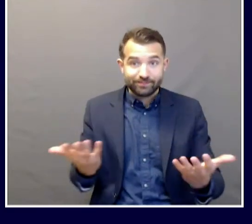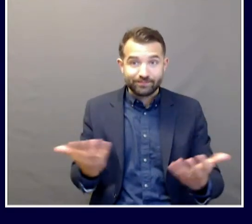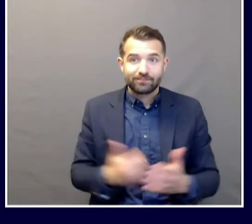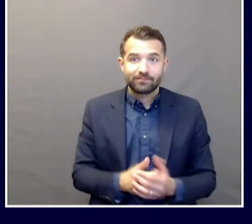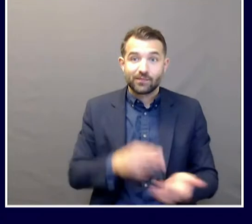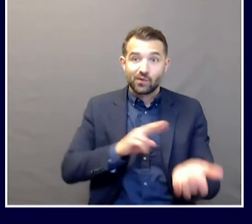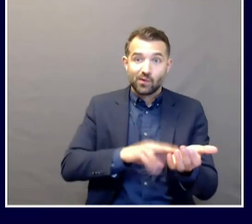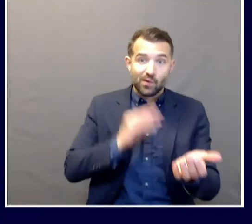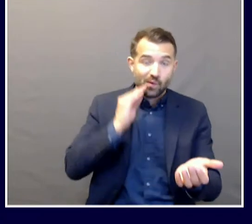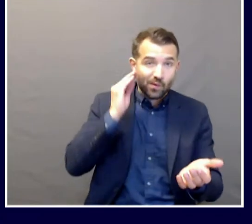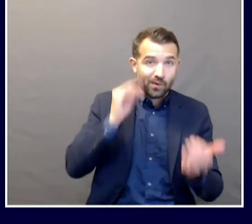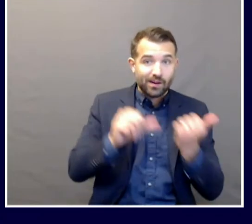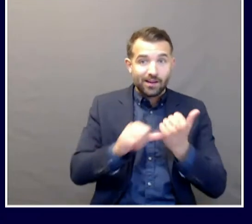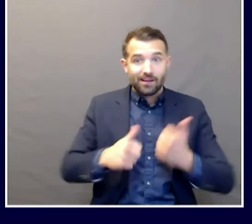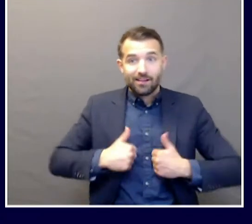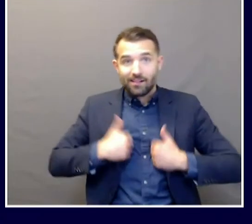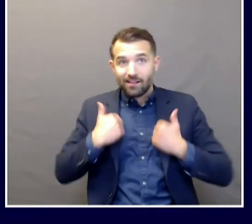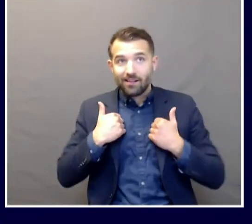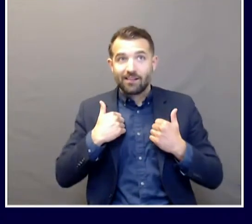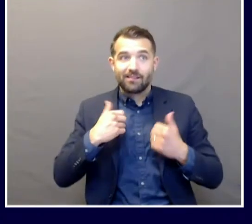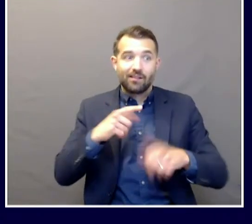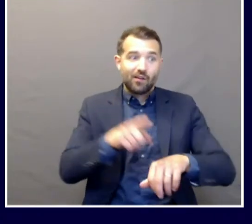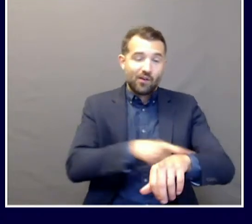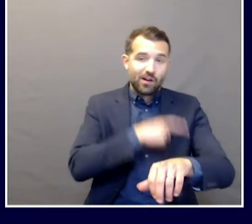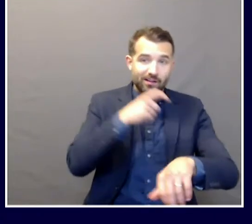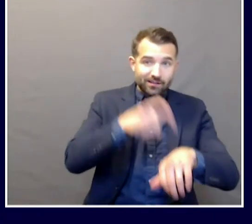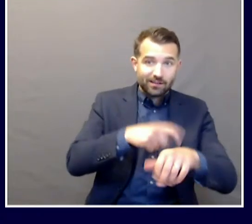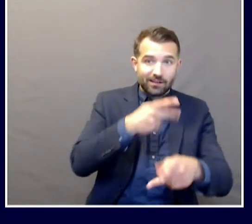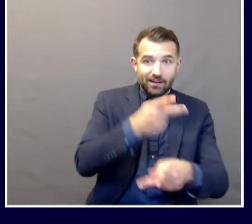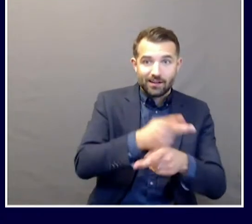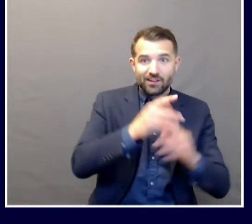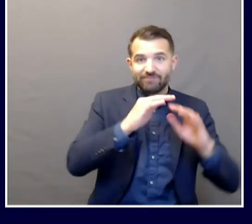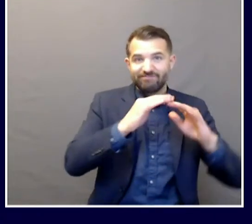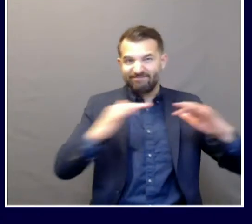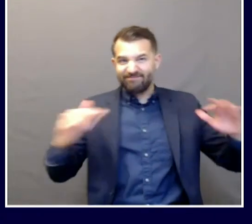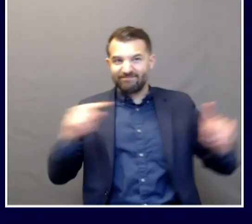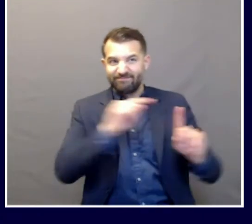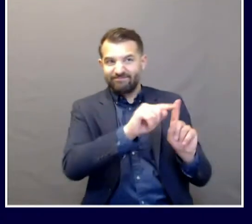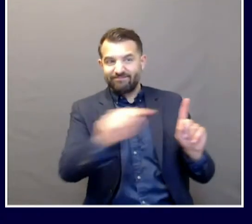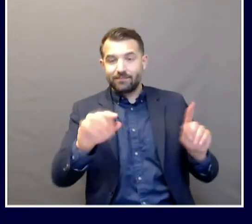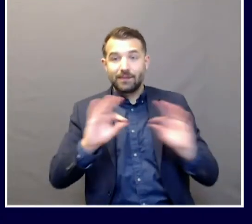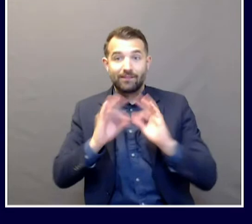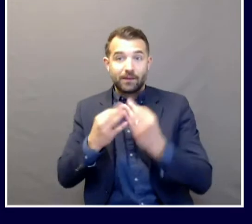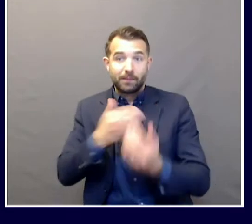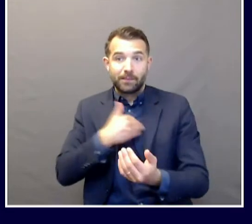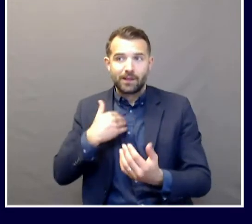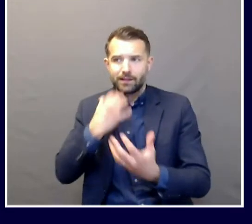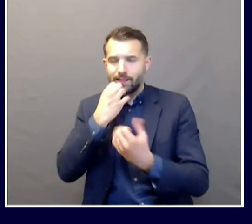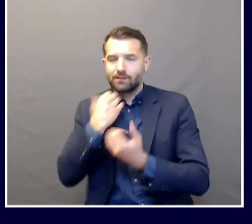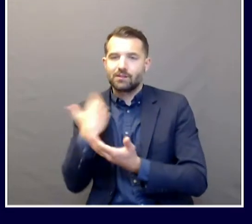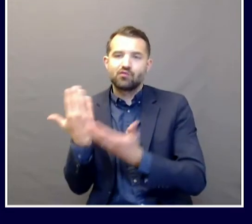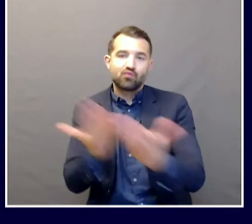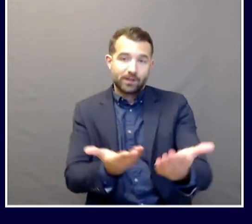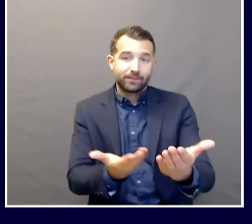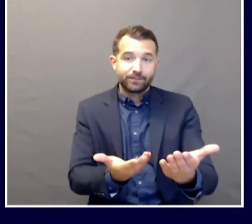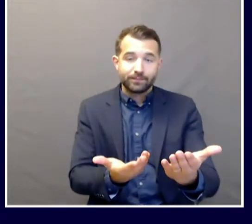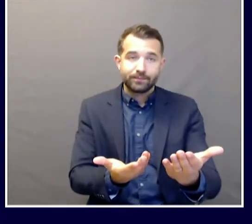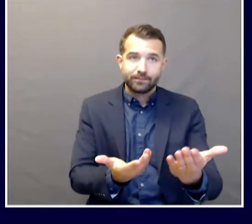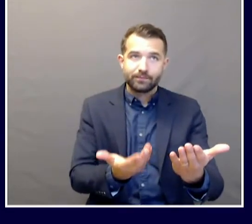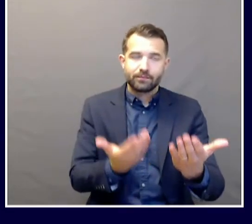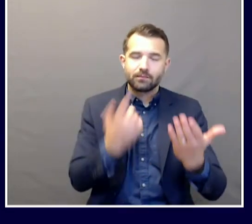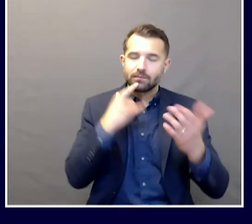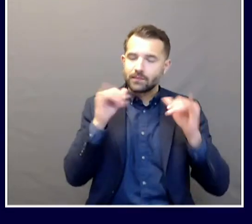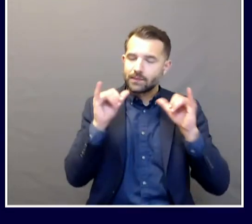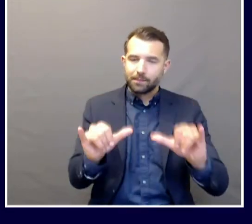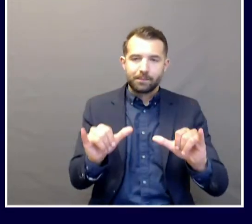facilities, hasn't really changed. Number one is for the facilities to try to get your staff vaccinated. We have worked with pharmacies